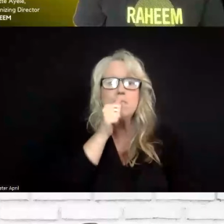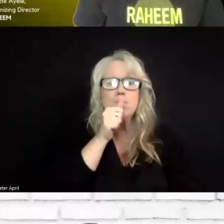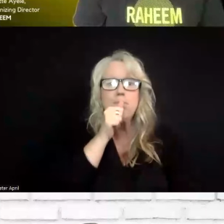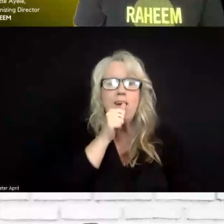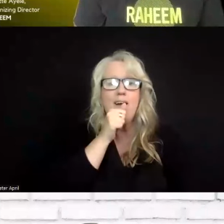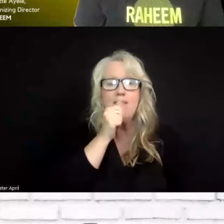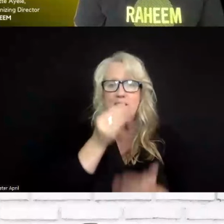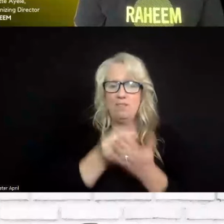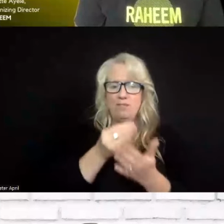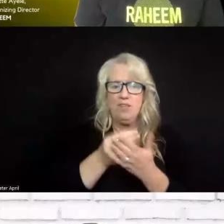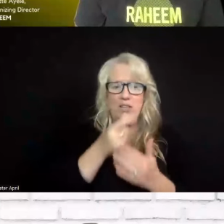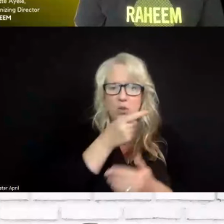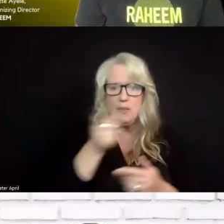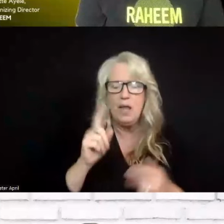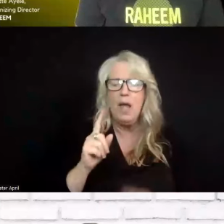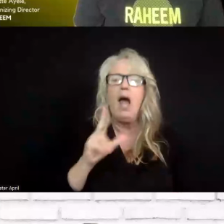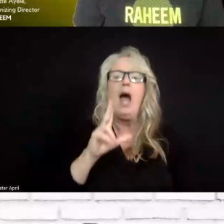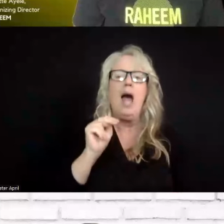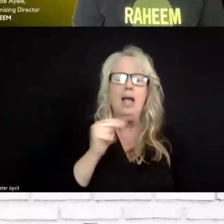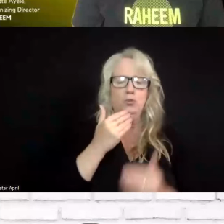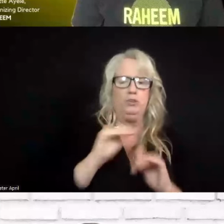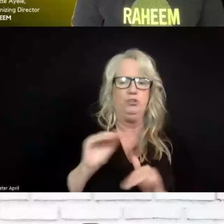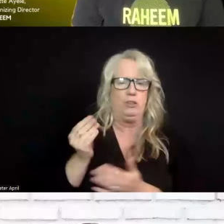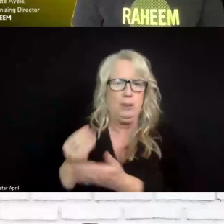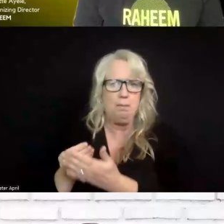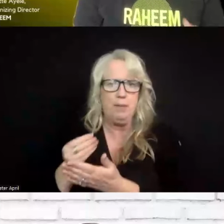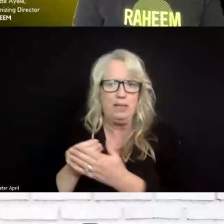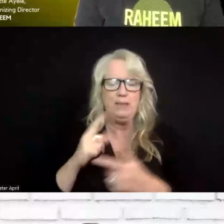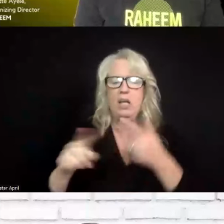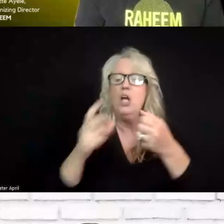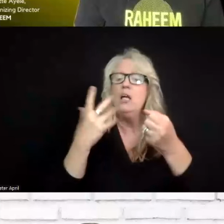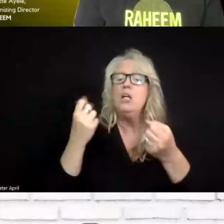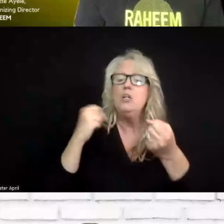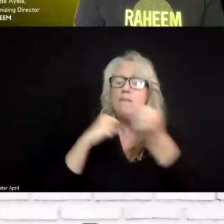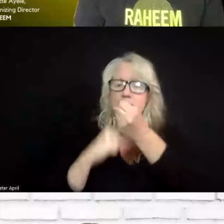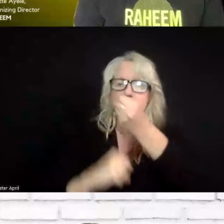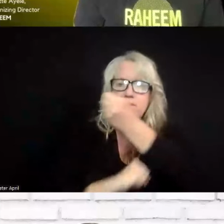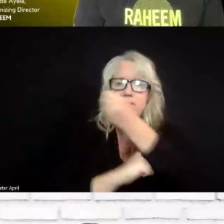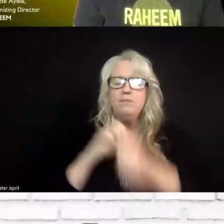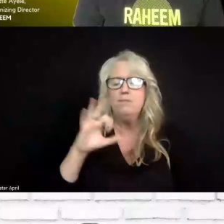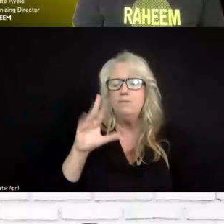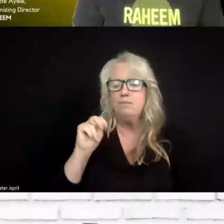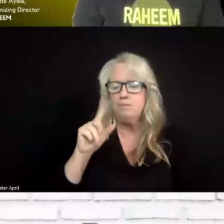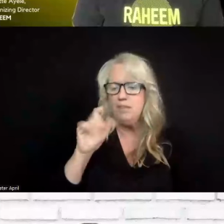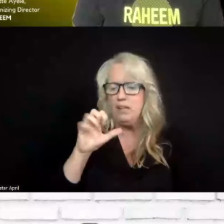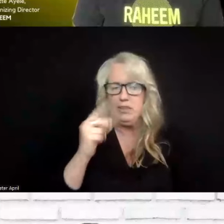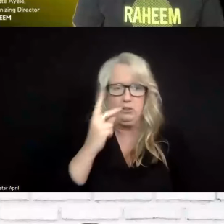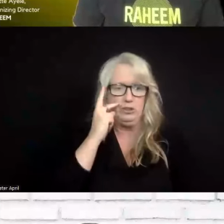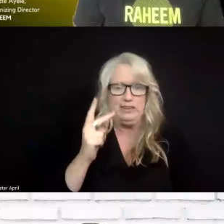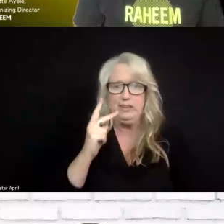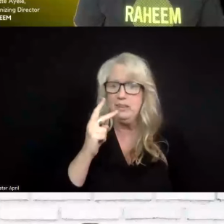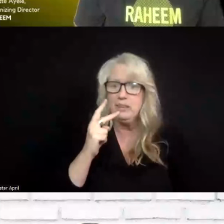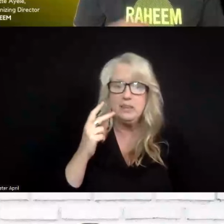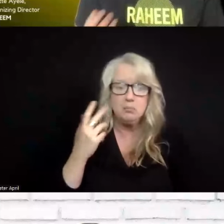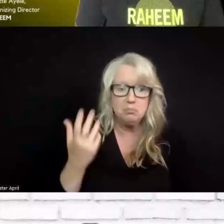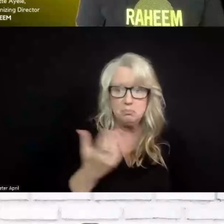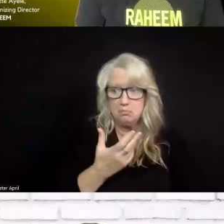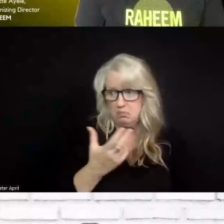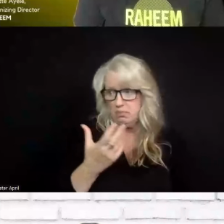have a lot of these unrestricted grant dollars, foundations, to see this as something that can act